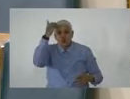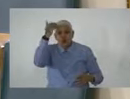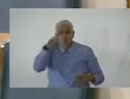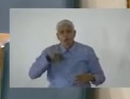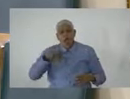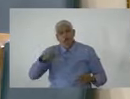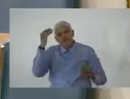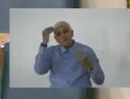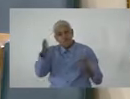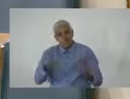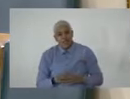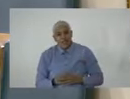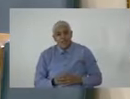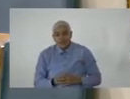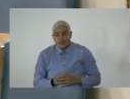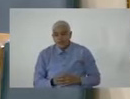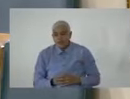it.